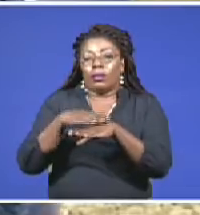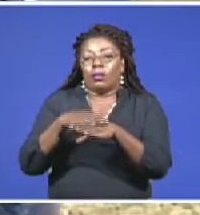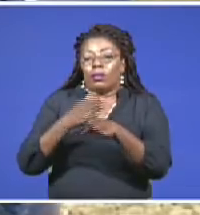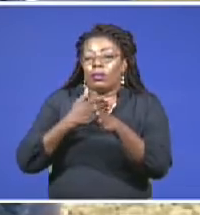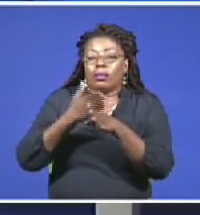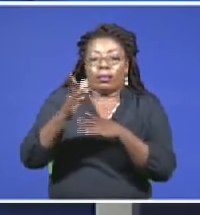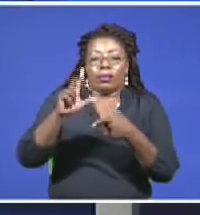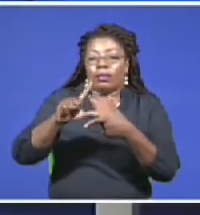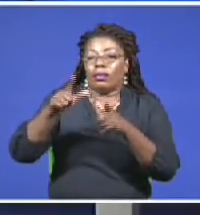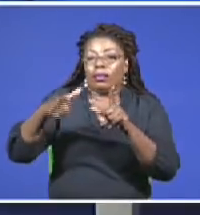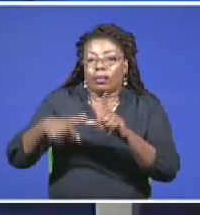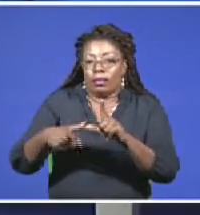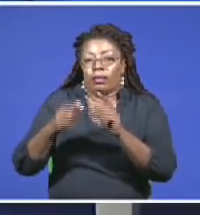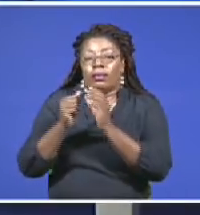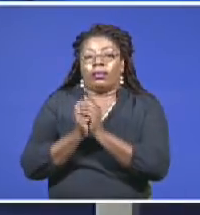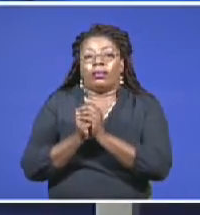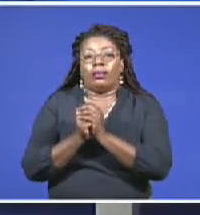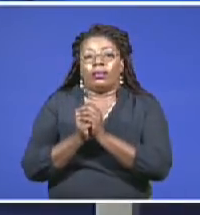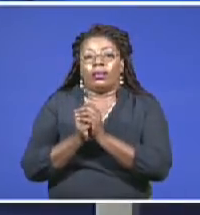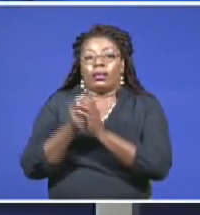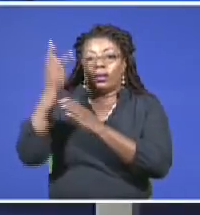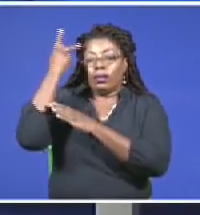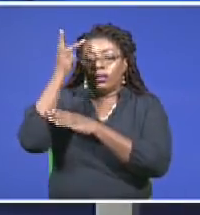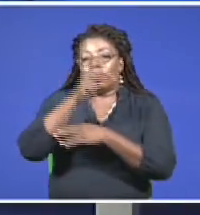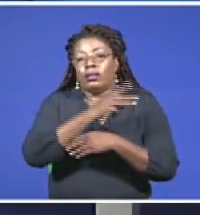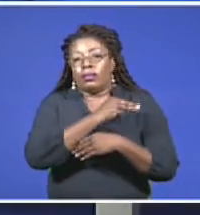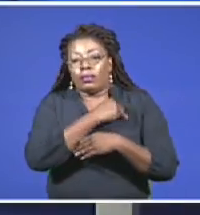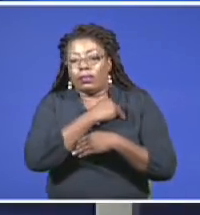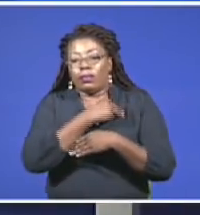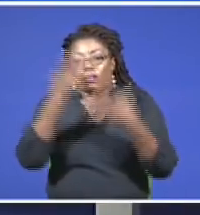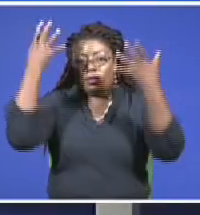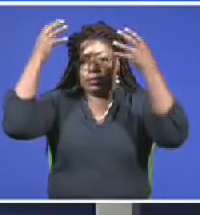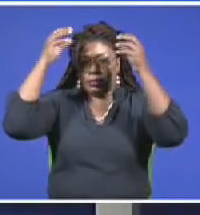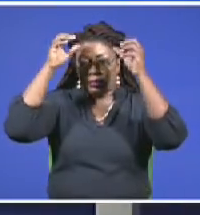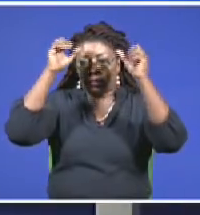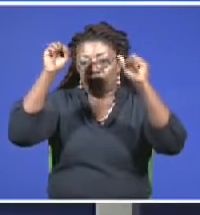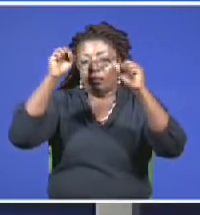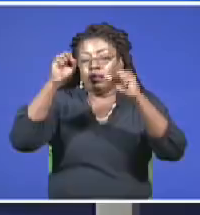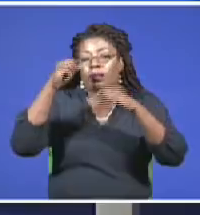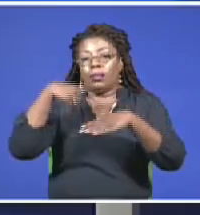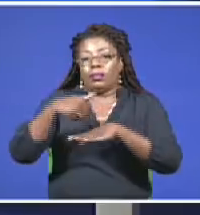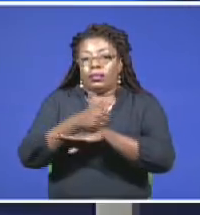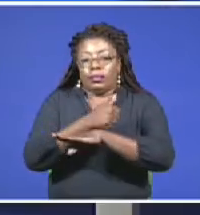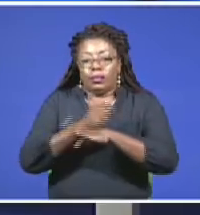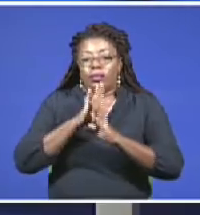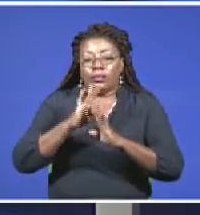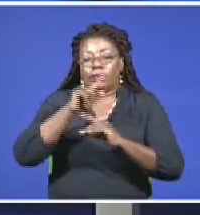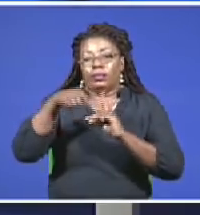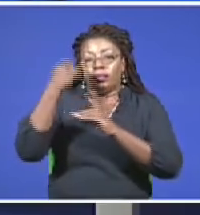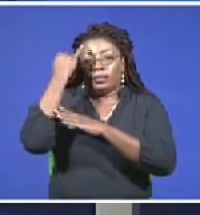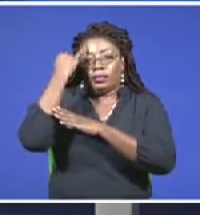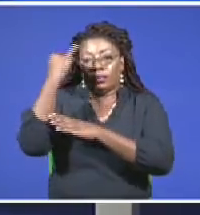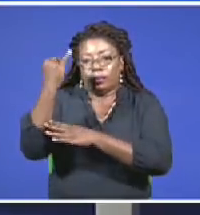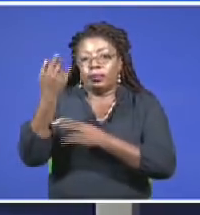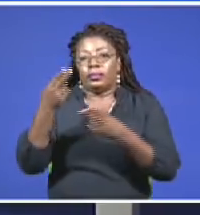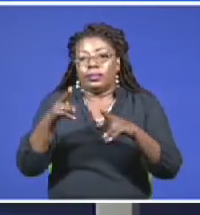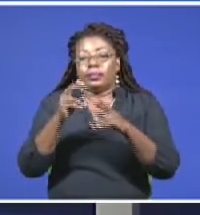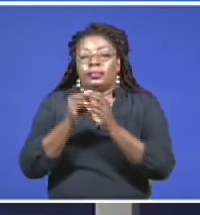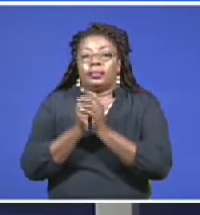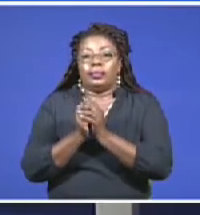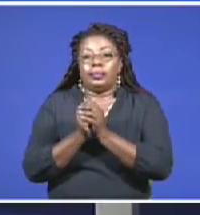League. Percy Marshall is the president of the league in Fresh Creek. He spoke about how the idea came